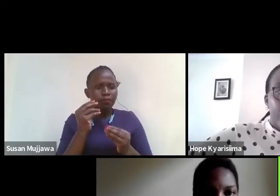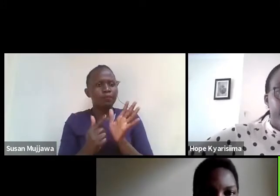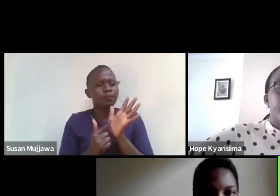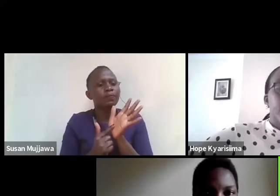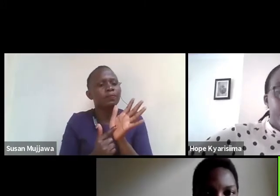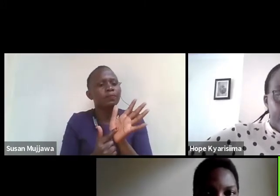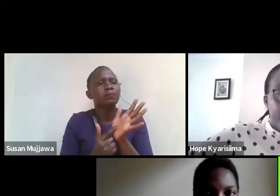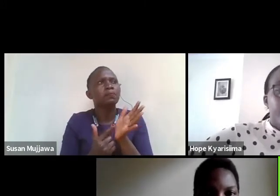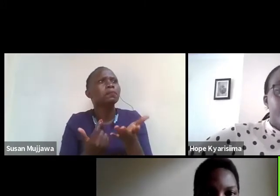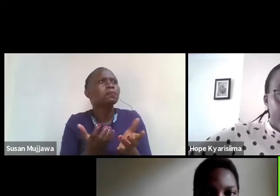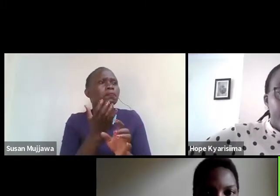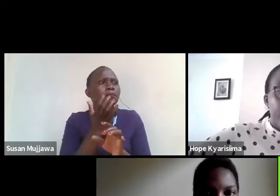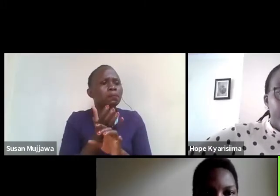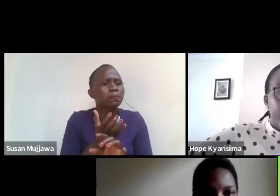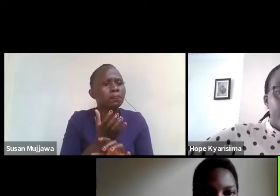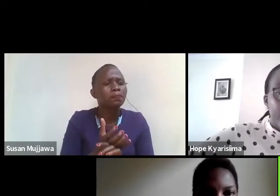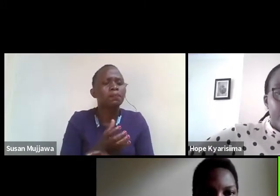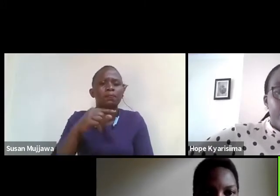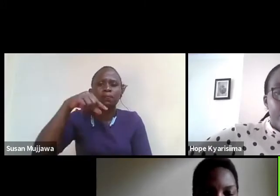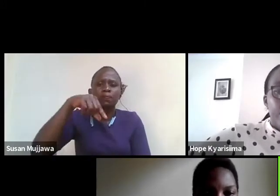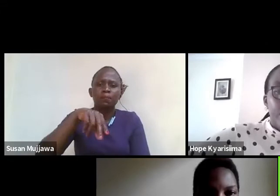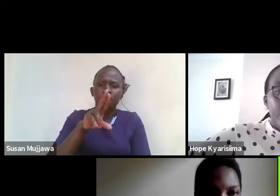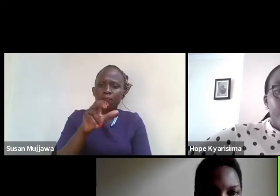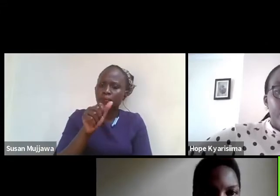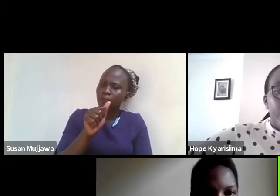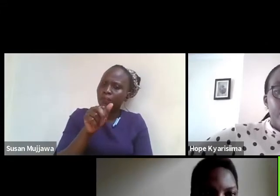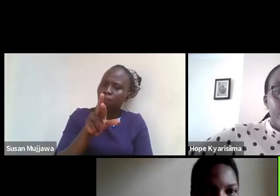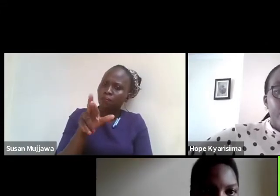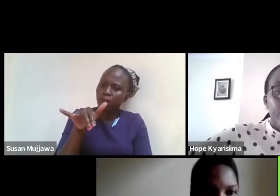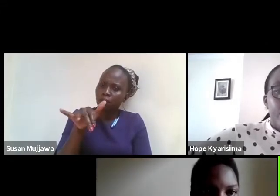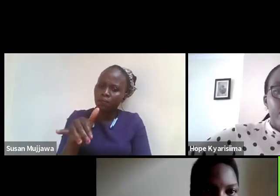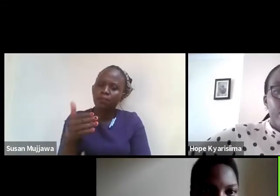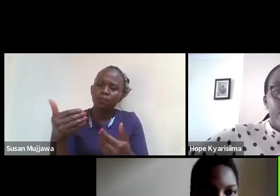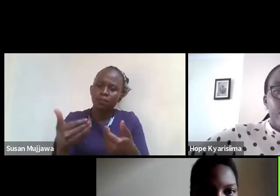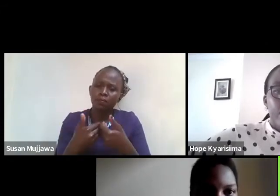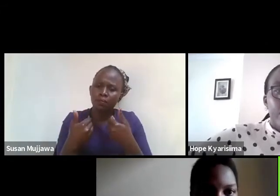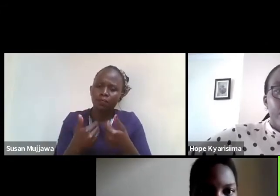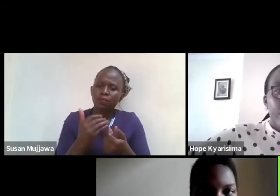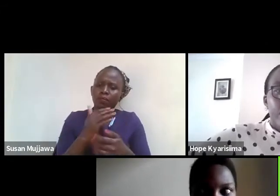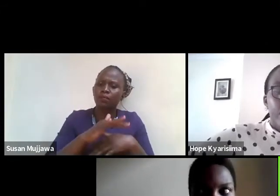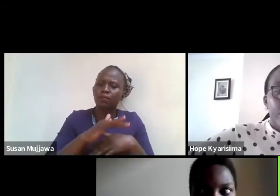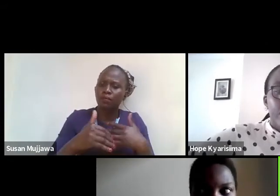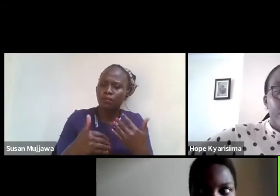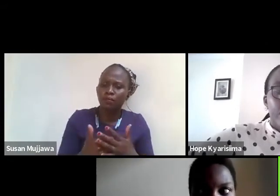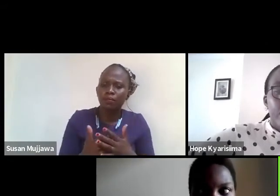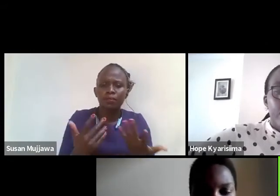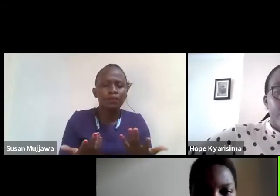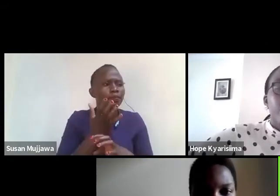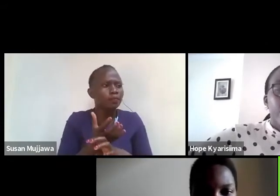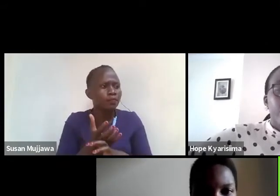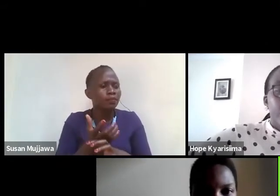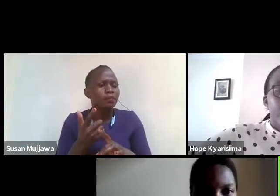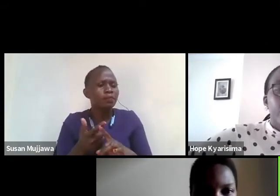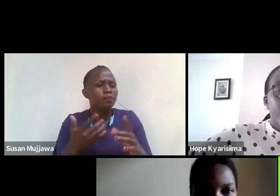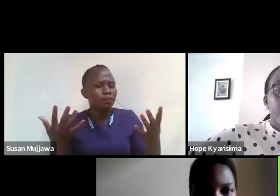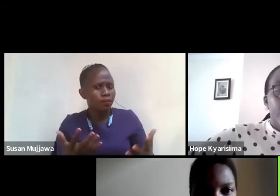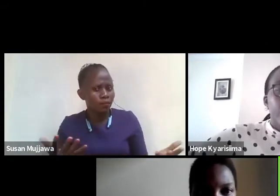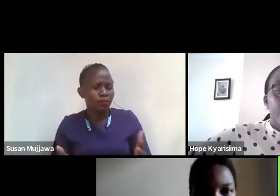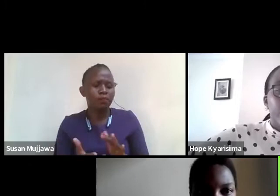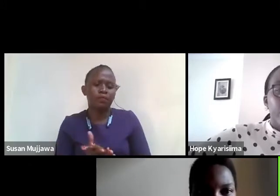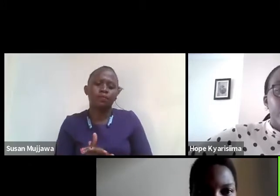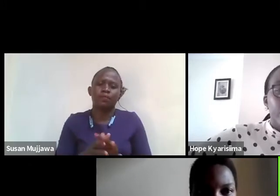and explained to me the whole chain, where the stones come from, the people who are actually hammering these stones and breaking them, how they